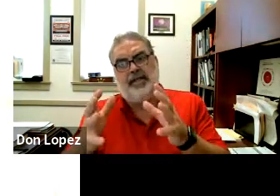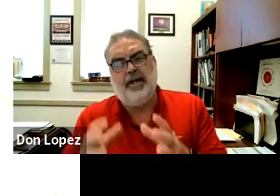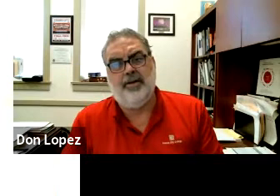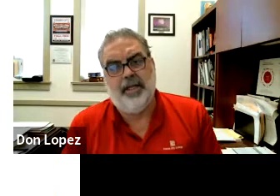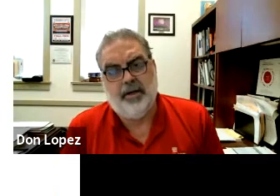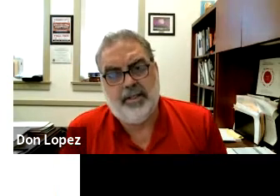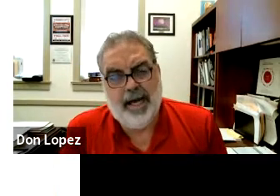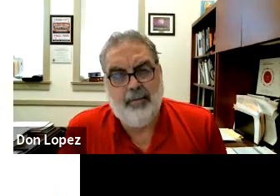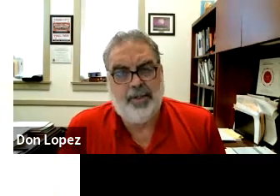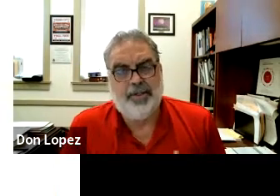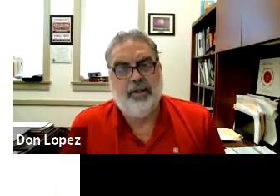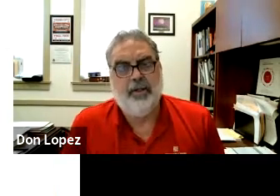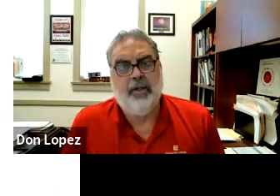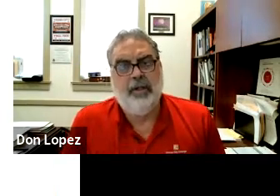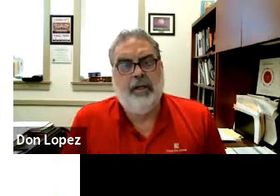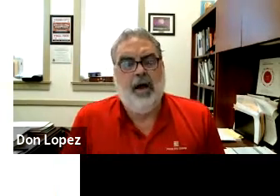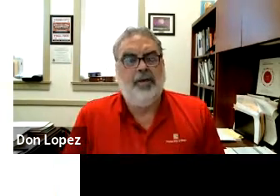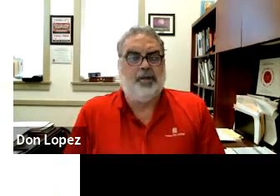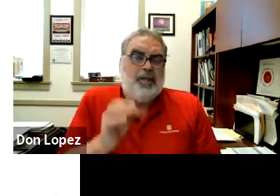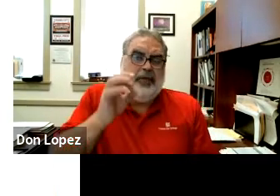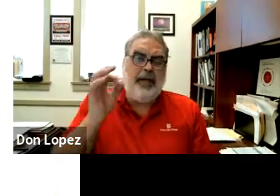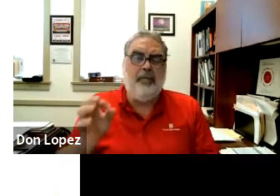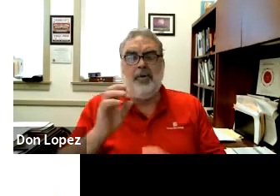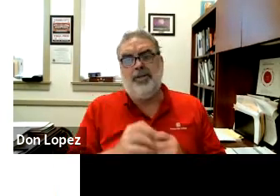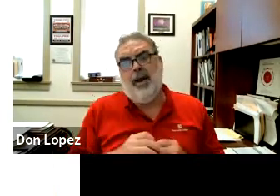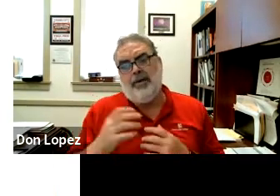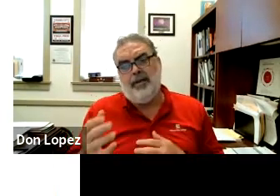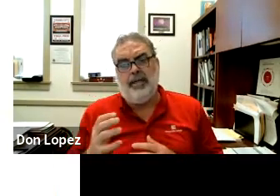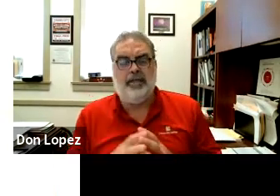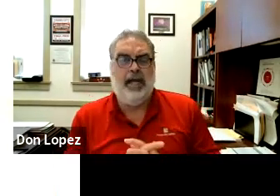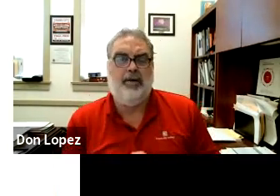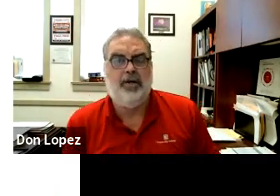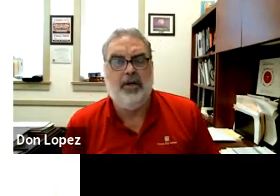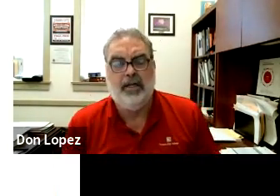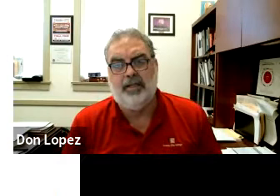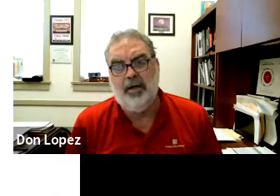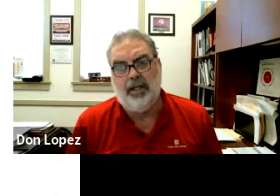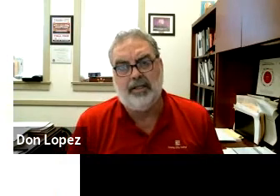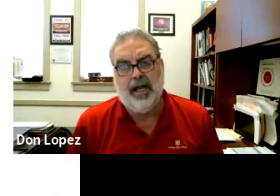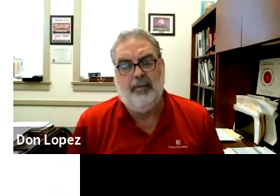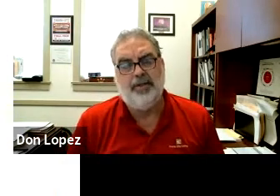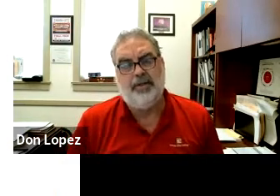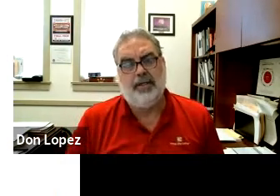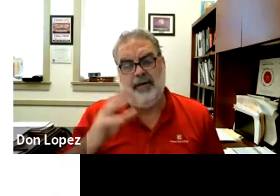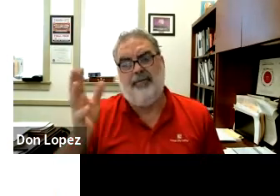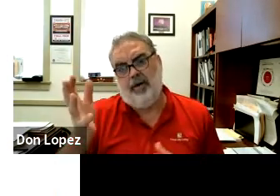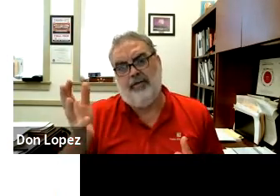these standards that are established. Now, the specific numbers around these standards aren't necessarily established, except for in the Vision